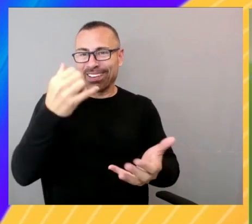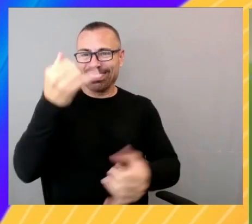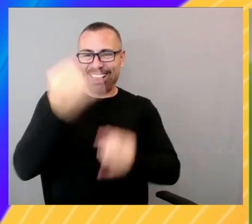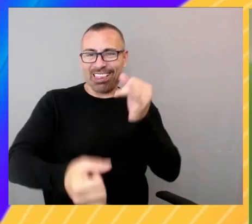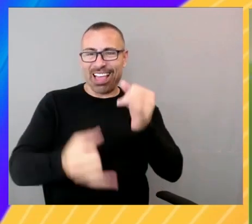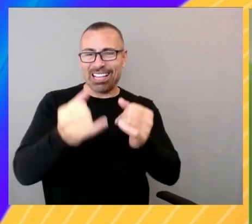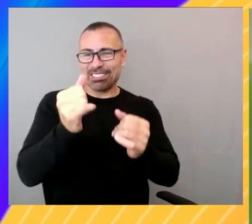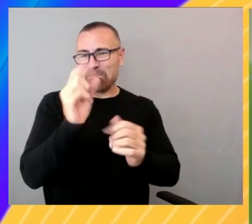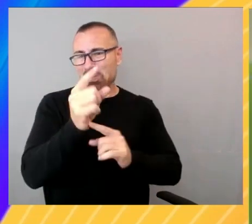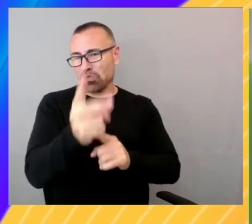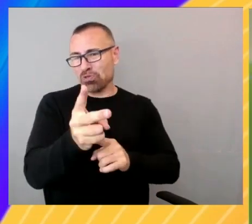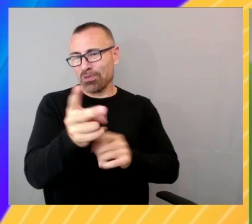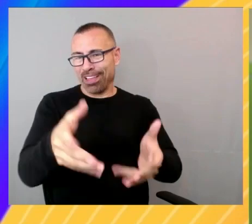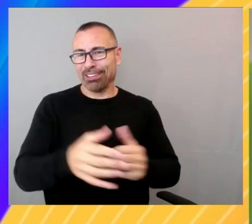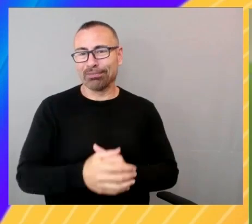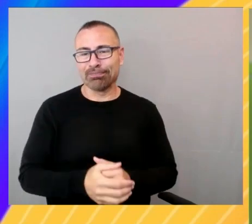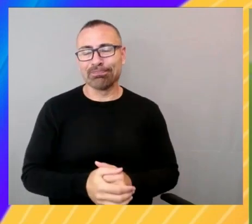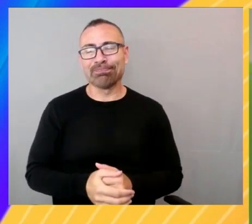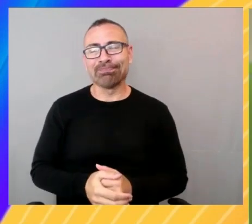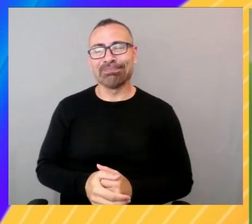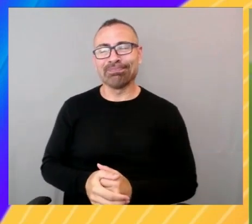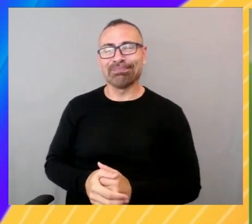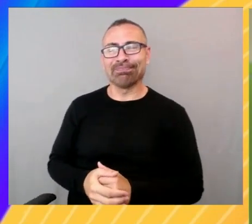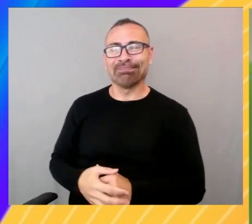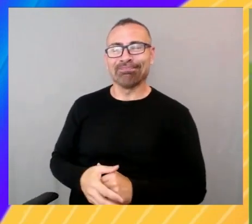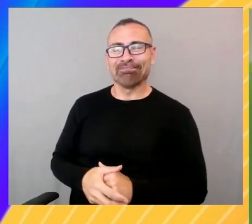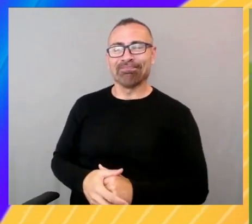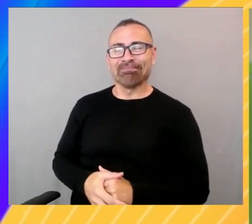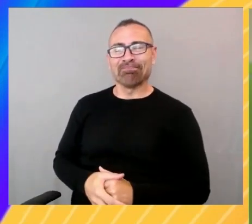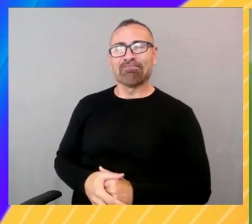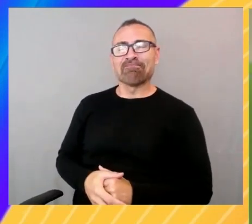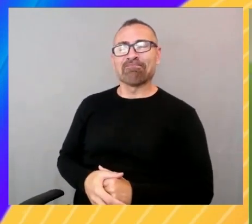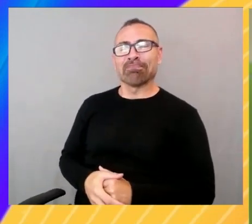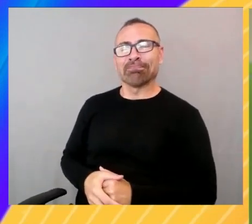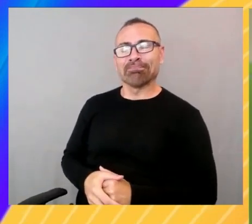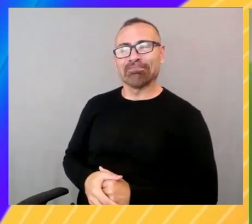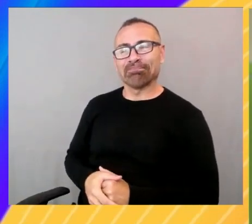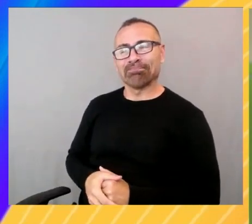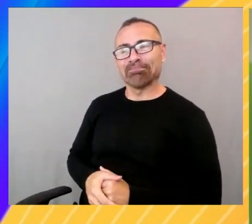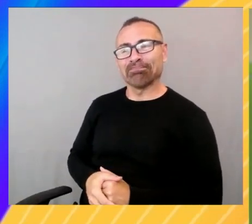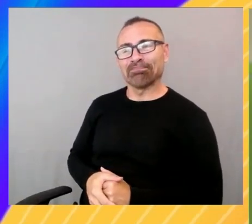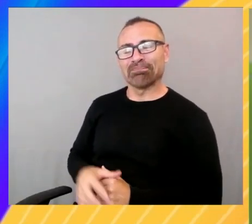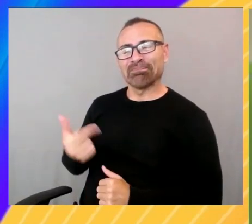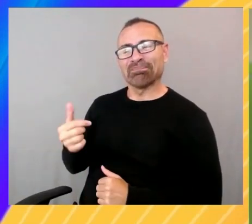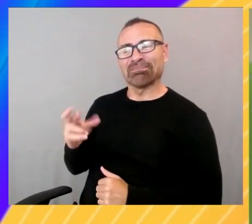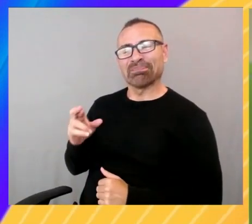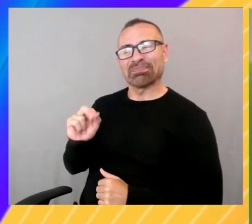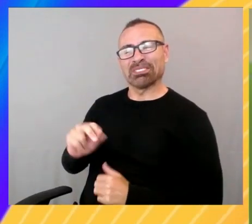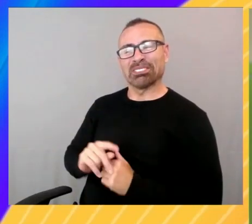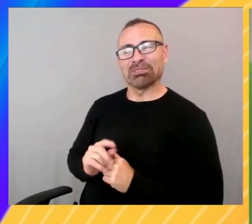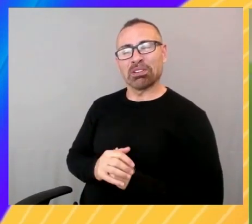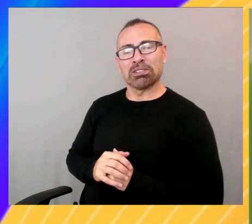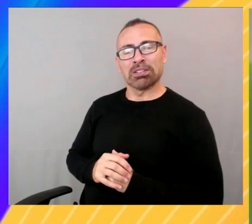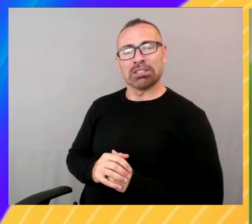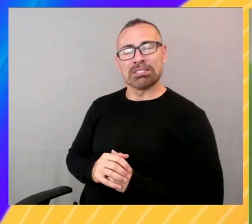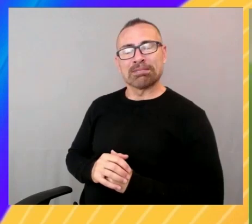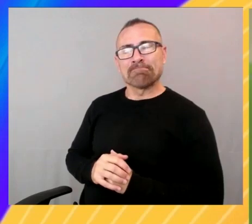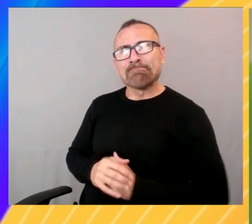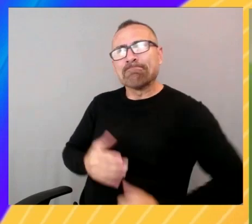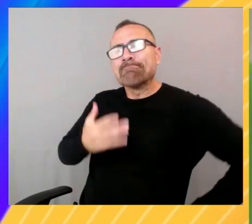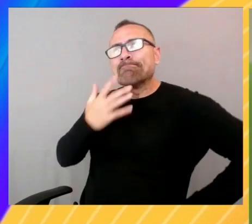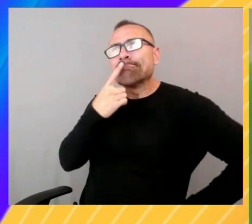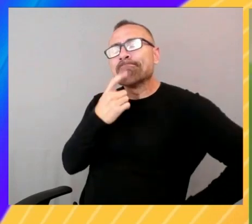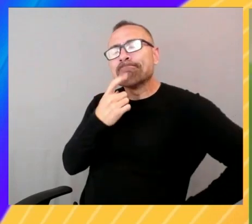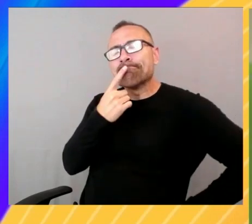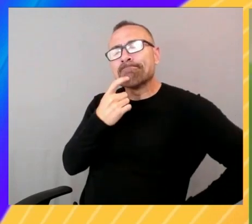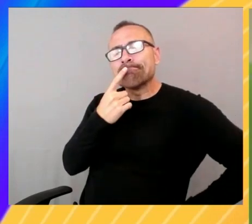Kyle, these words of wisdom that I have for you. Yeah, I mean, I think at the end of the day, like what you should really get from